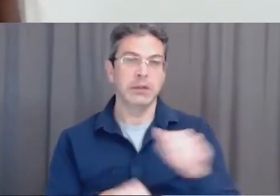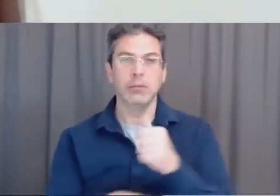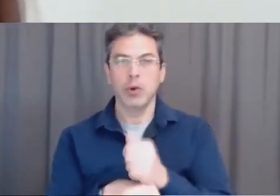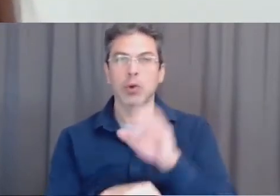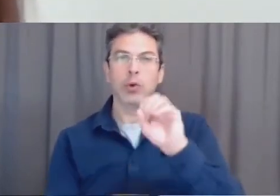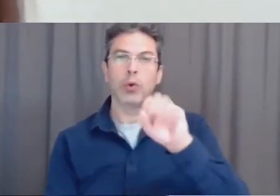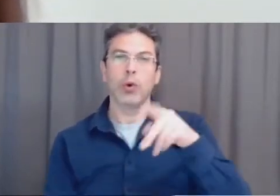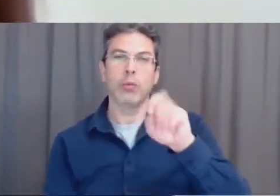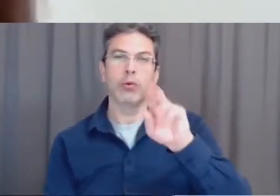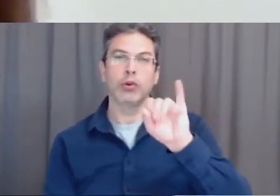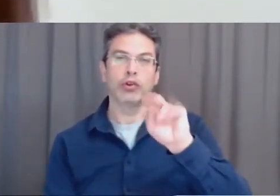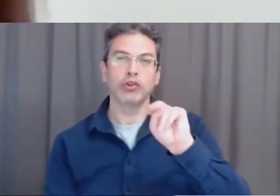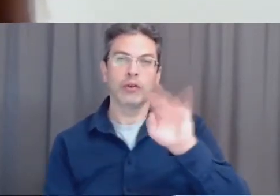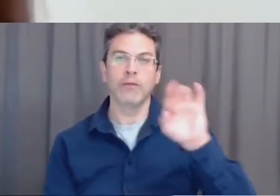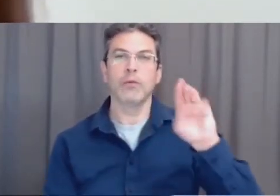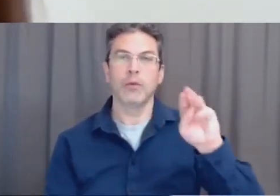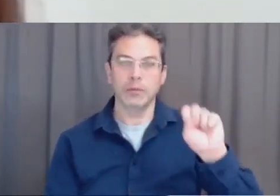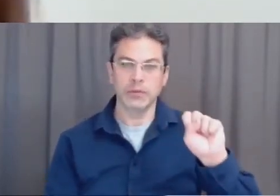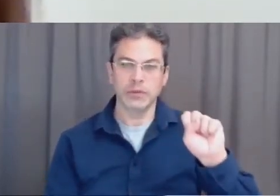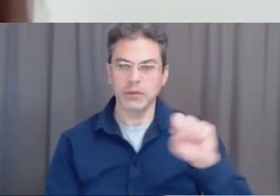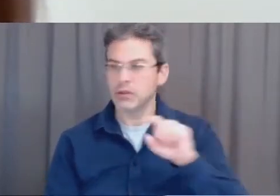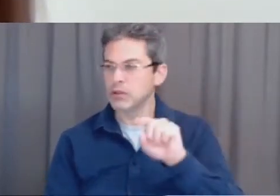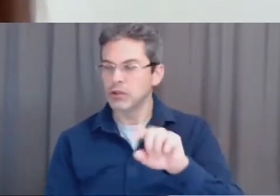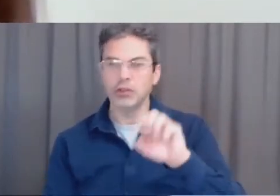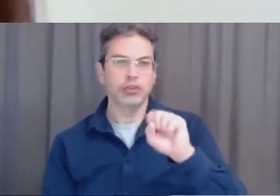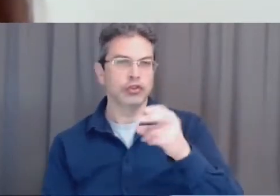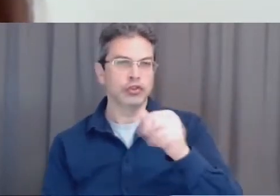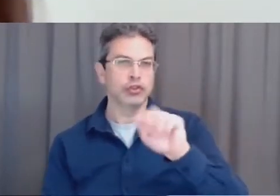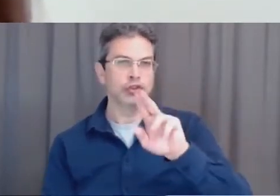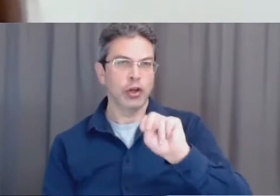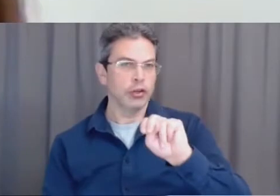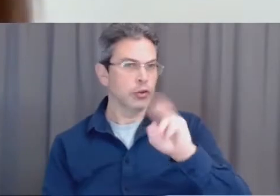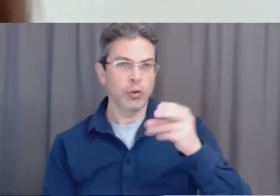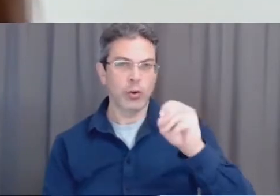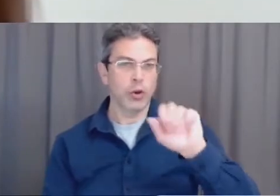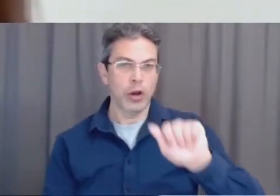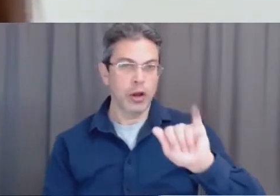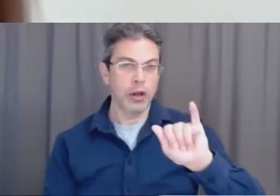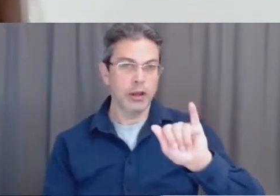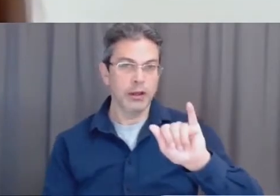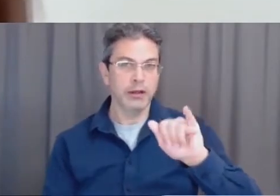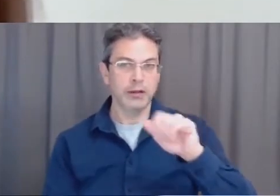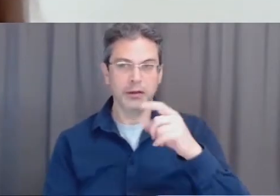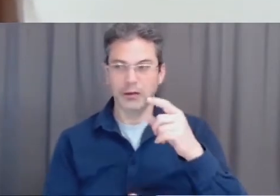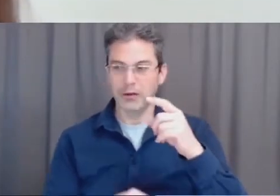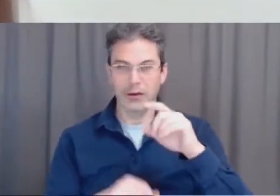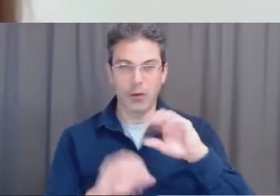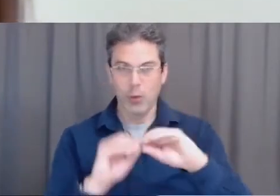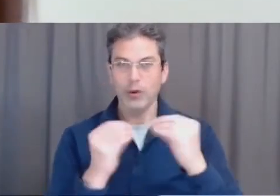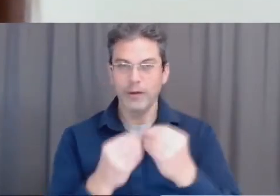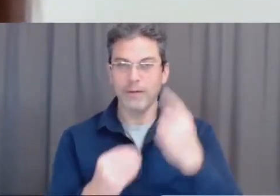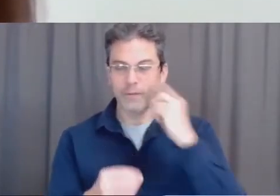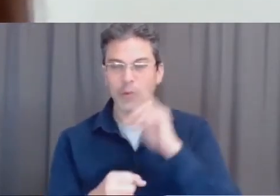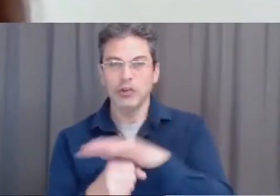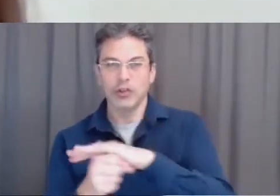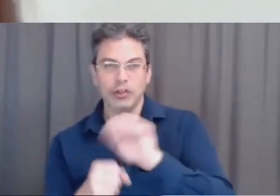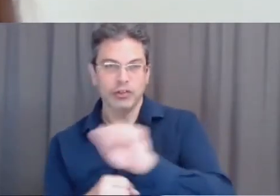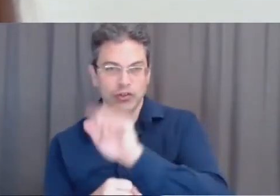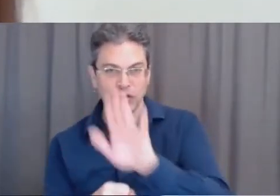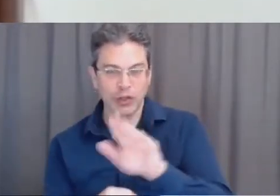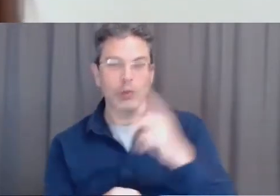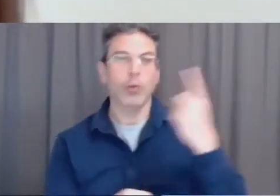forums, the Shanghai Cooperation Organization, which focuses on Central Asia. There's one for China Arab States